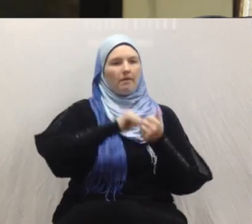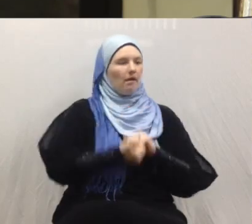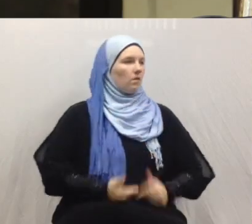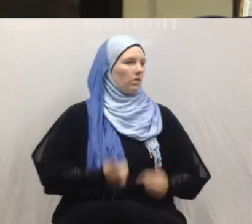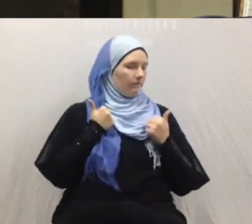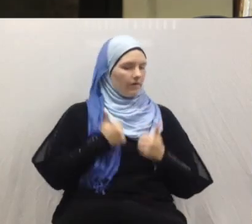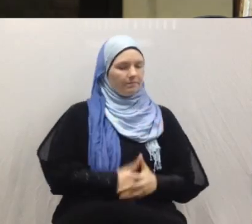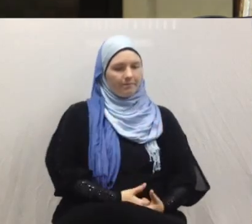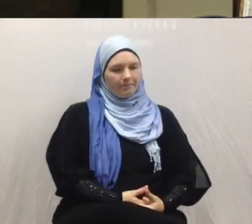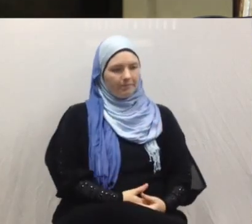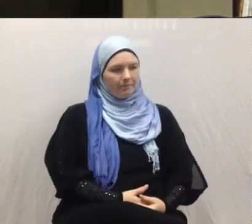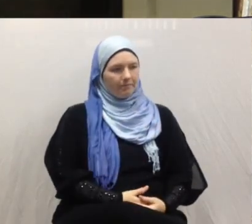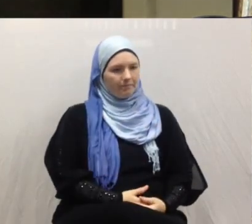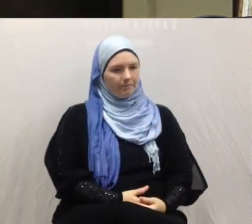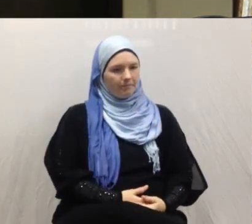it.